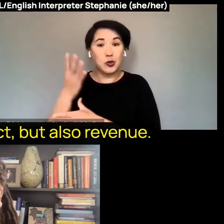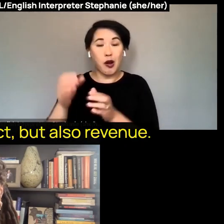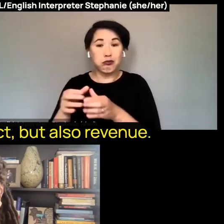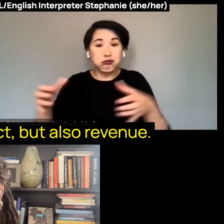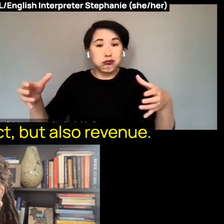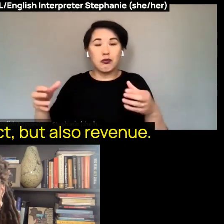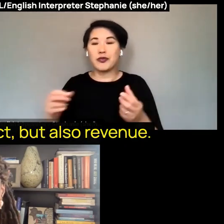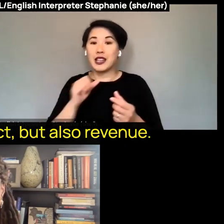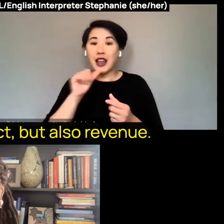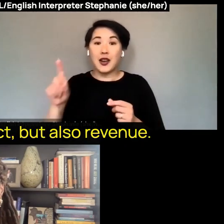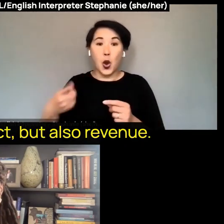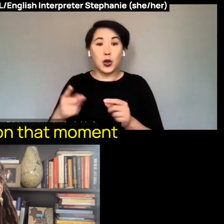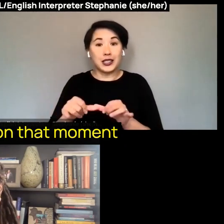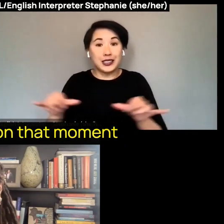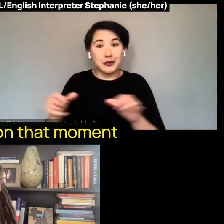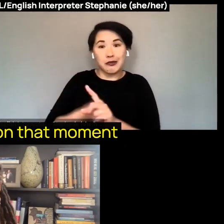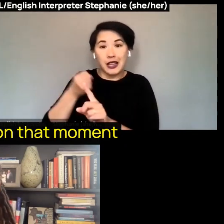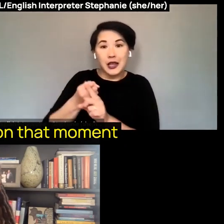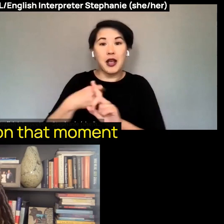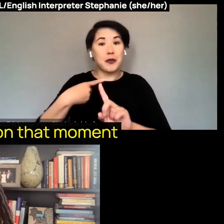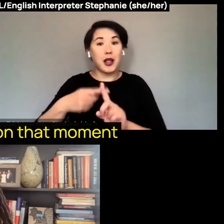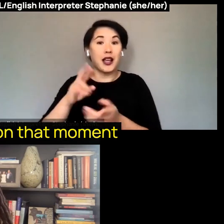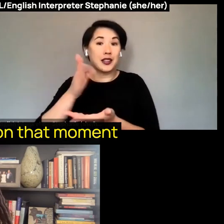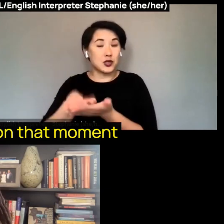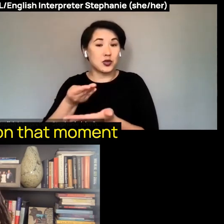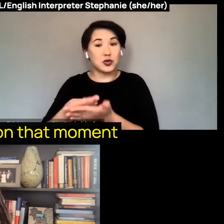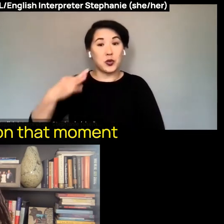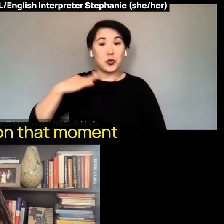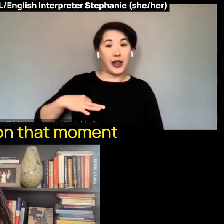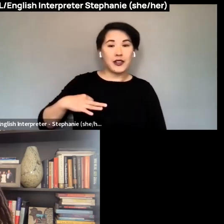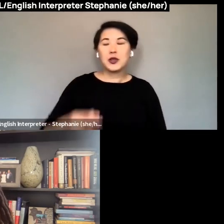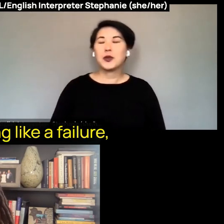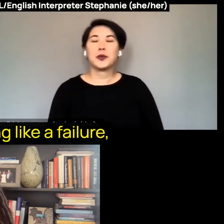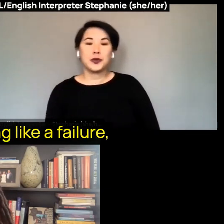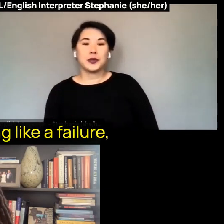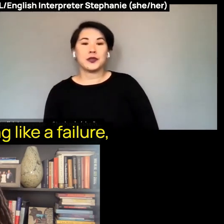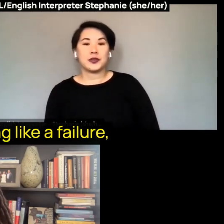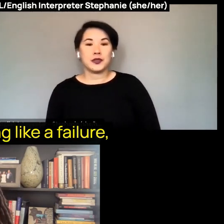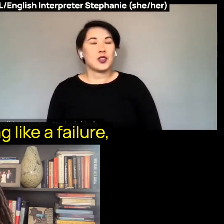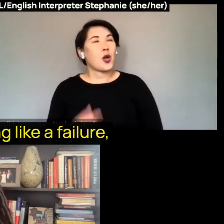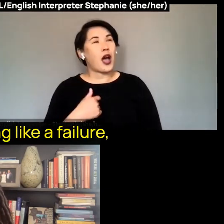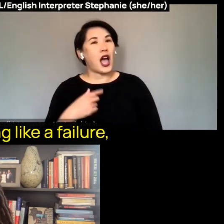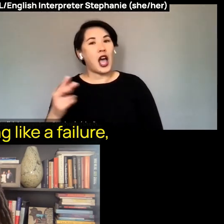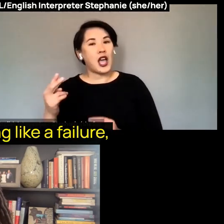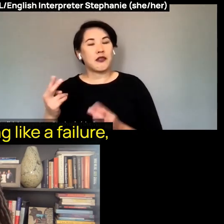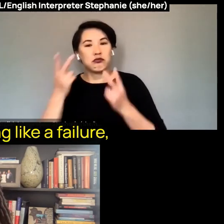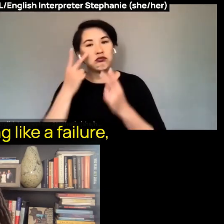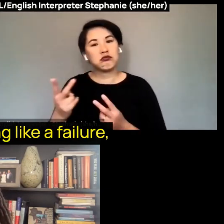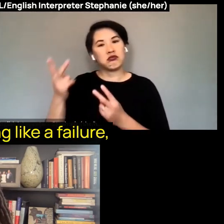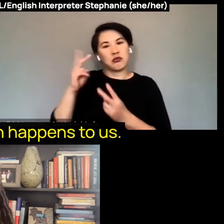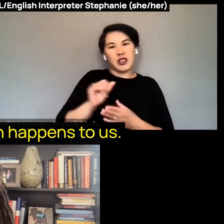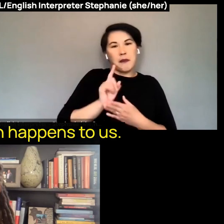only impact, but also revenue. And so I think back on that moment of, you know, feeling